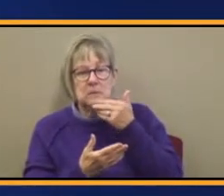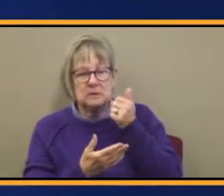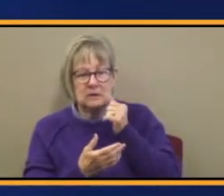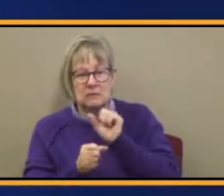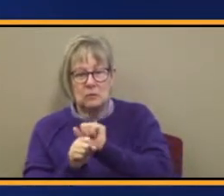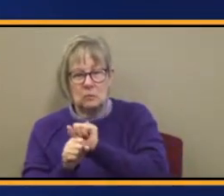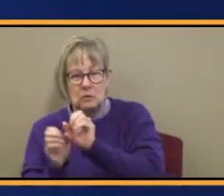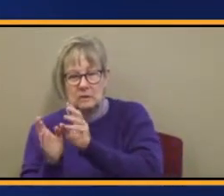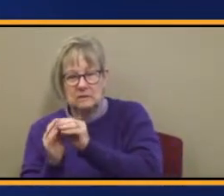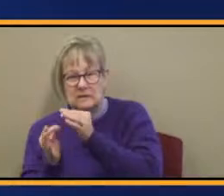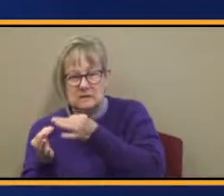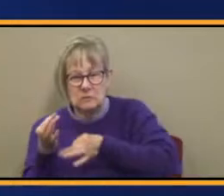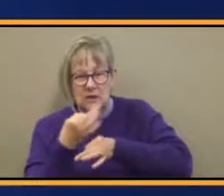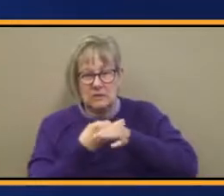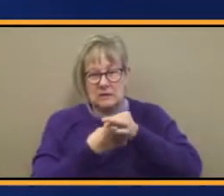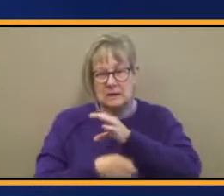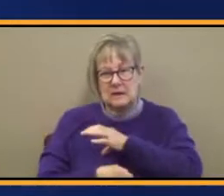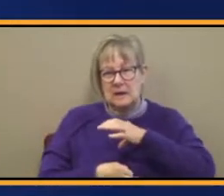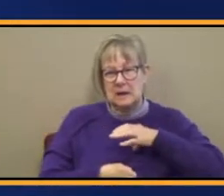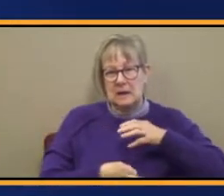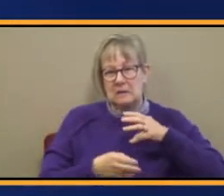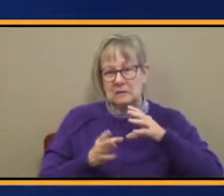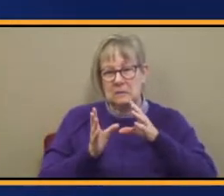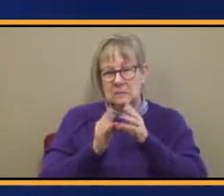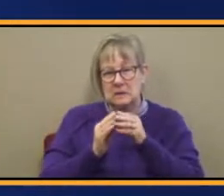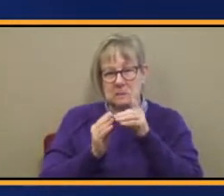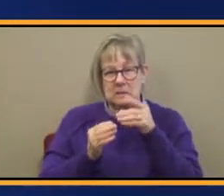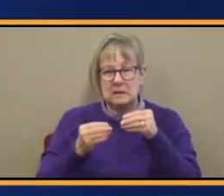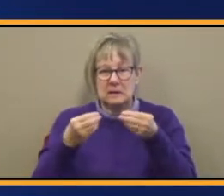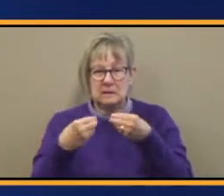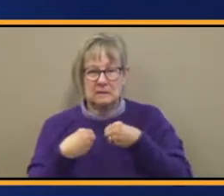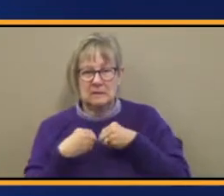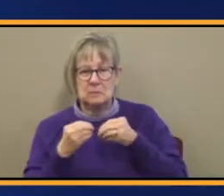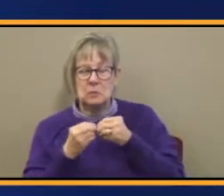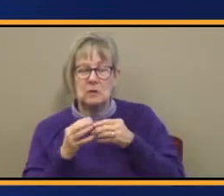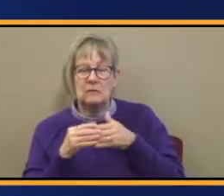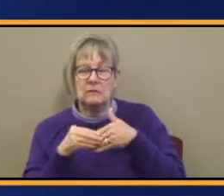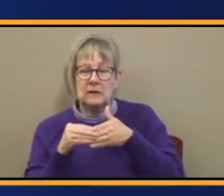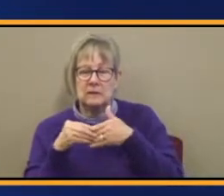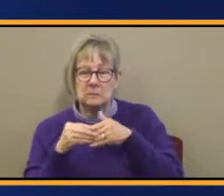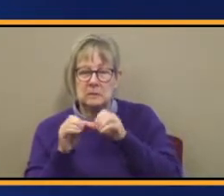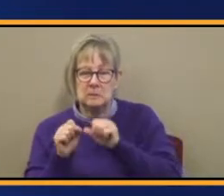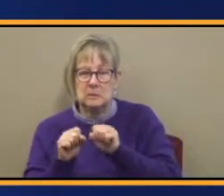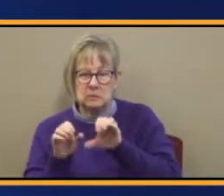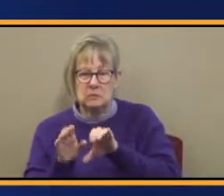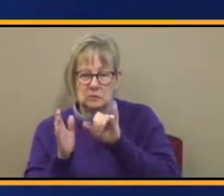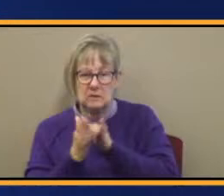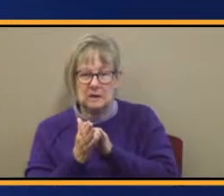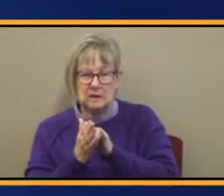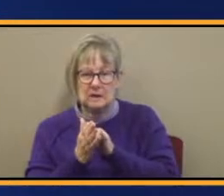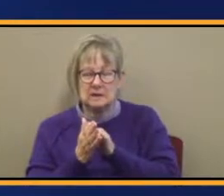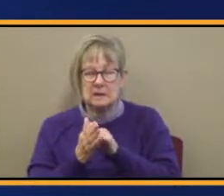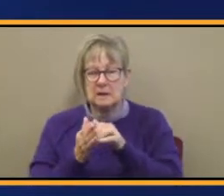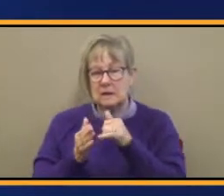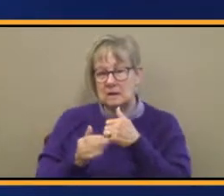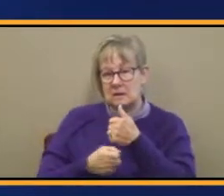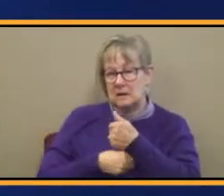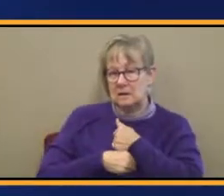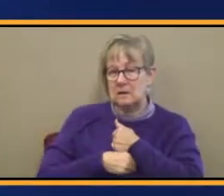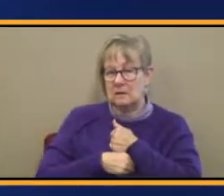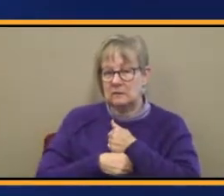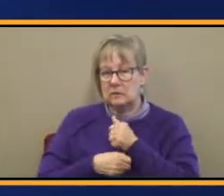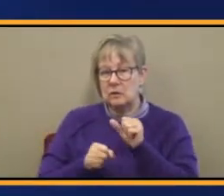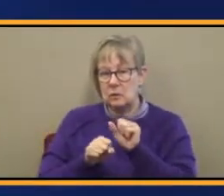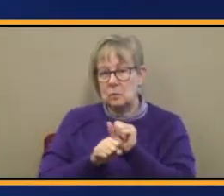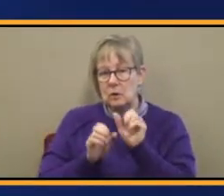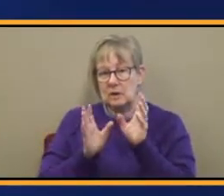to a council meeting. It gives us a little more flexibility to be able to do that twice a month. Absolutely. As opposed yeah, to no, once no. A month. I love the work session meetings. I